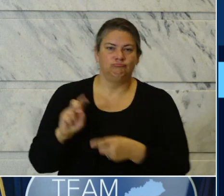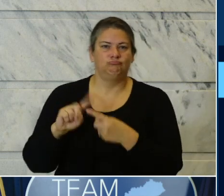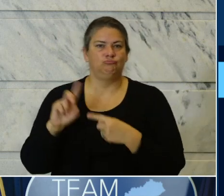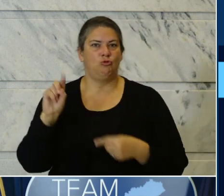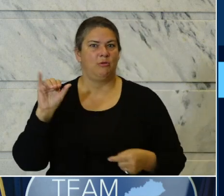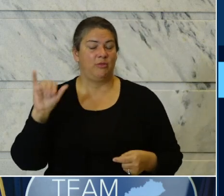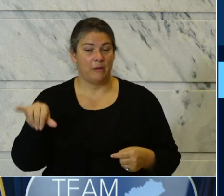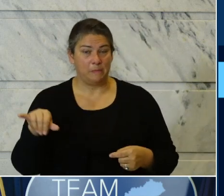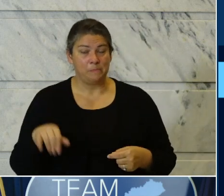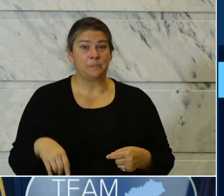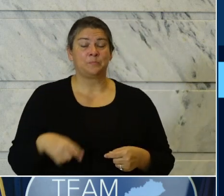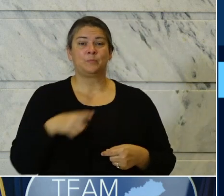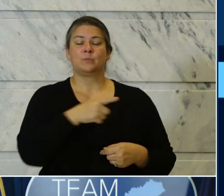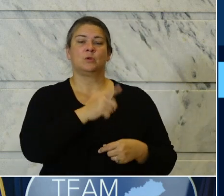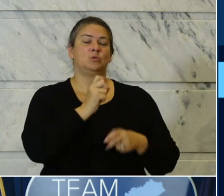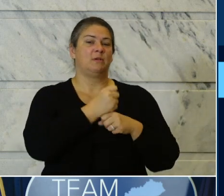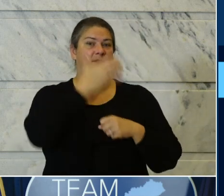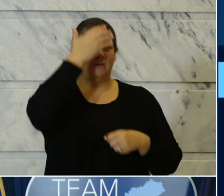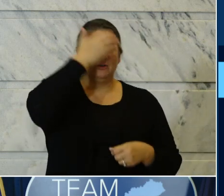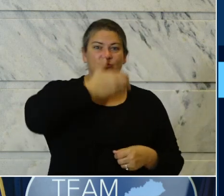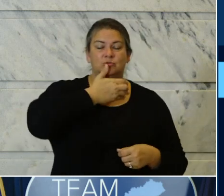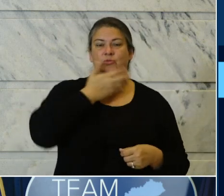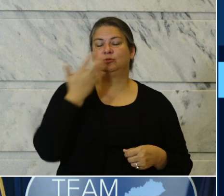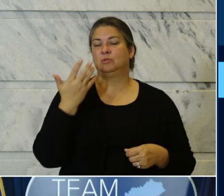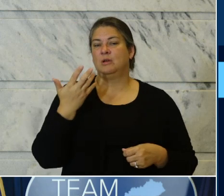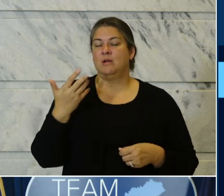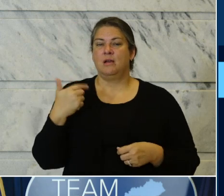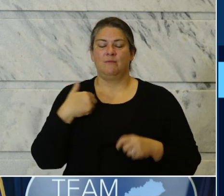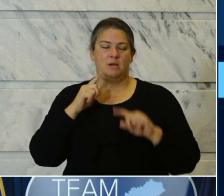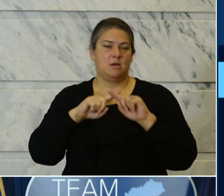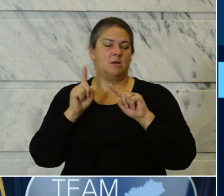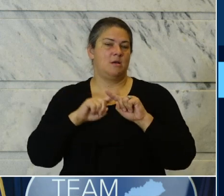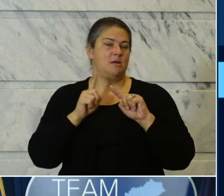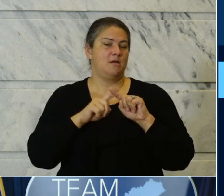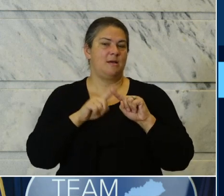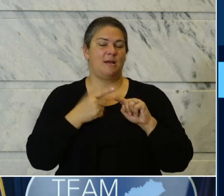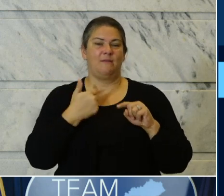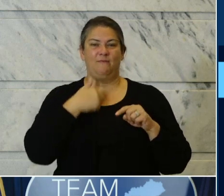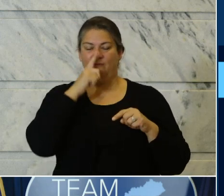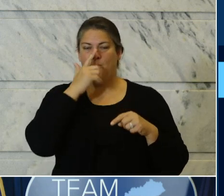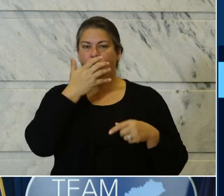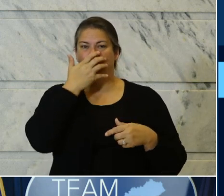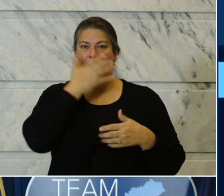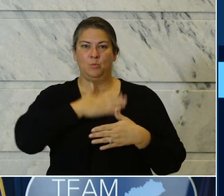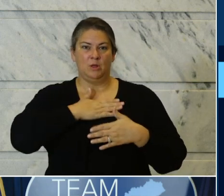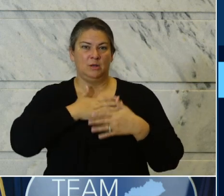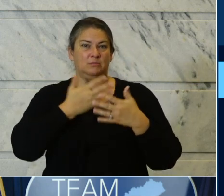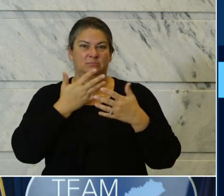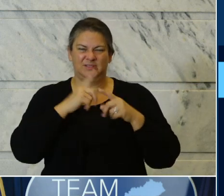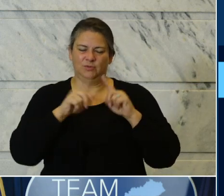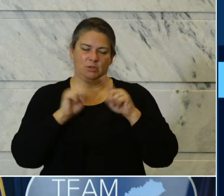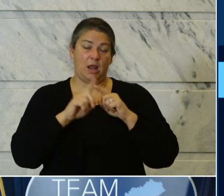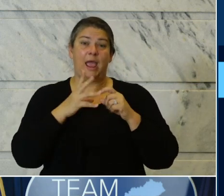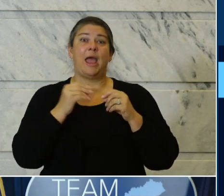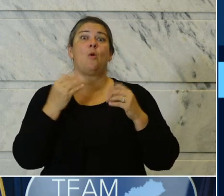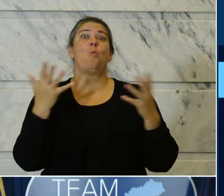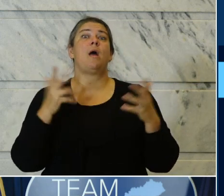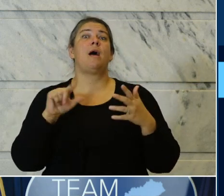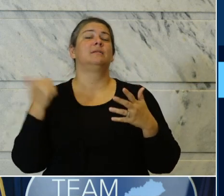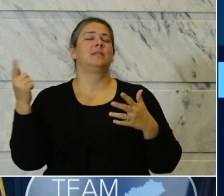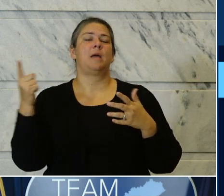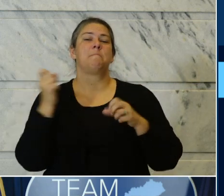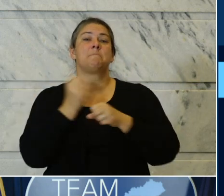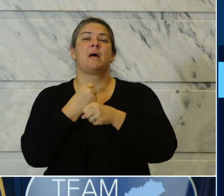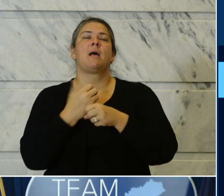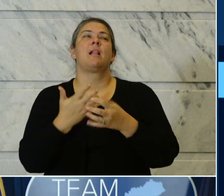gowns, disinfectant, face shields, intubation boxes, ventilator components, and of course, a whole lot of hand sanitizer.